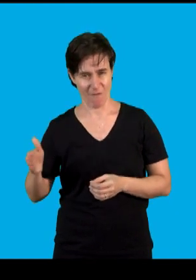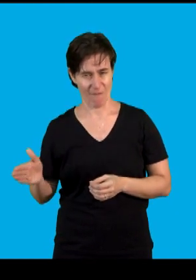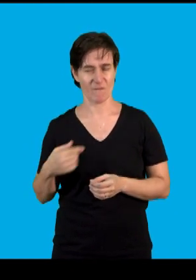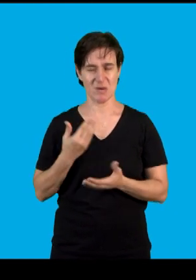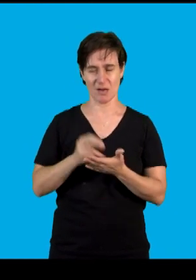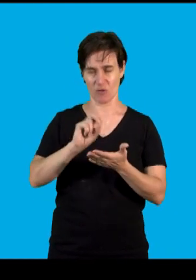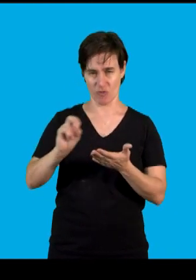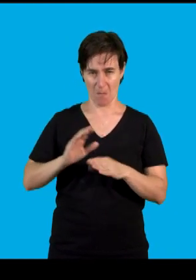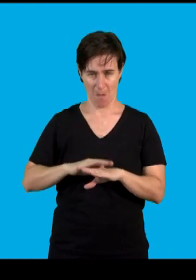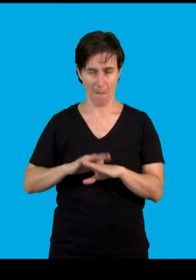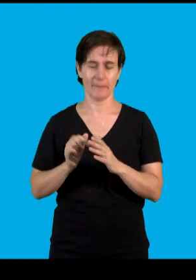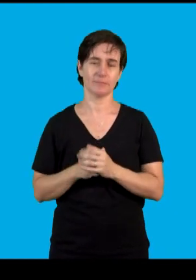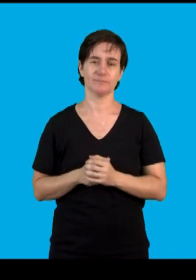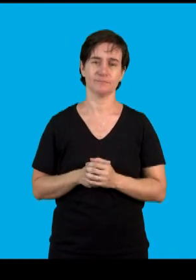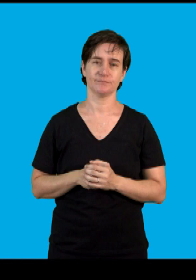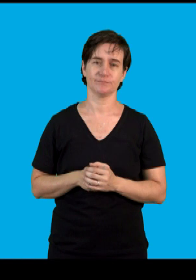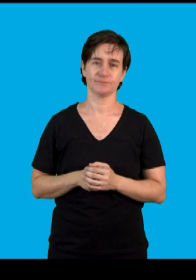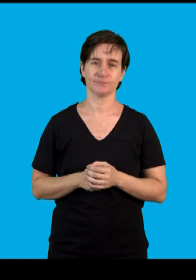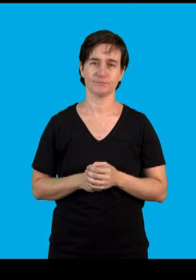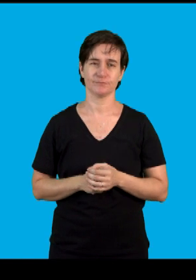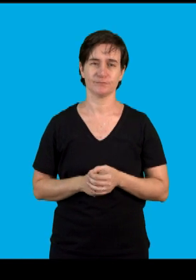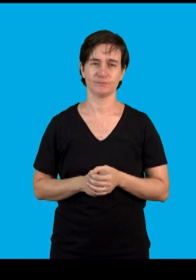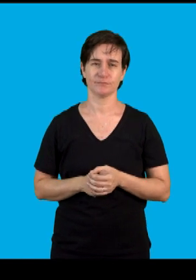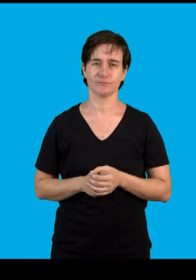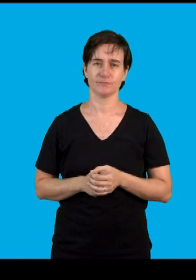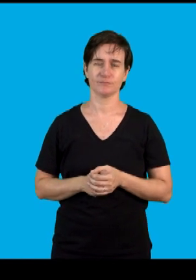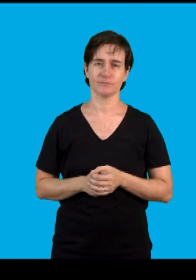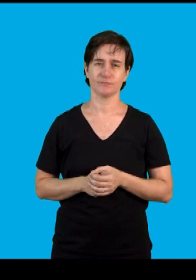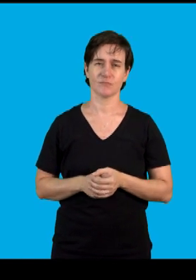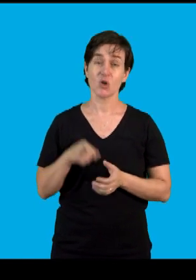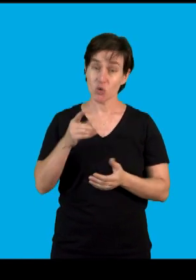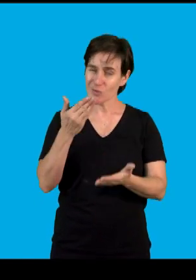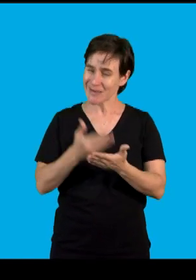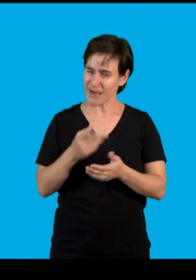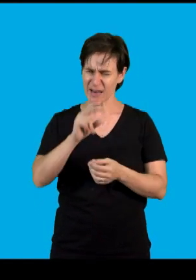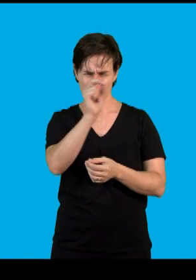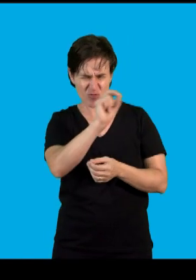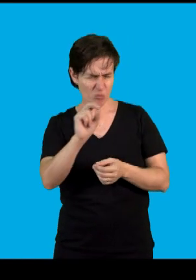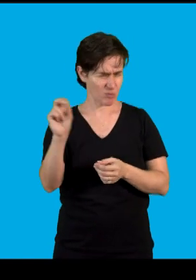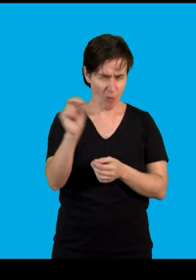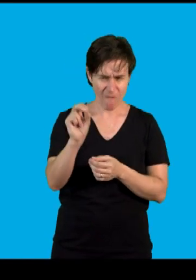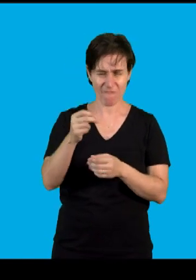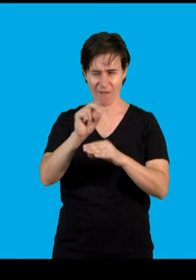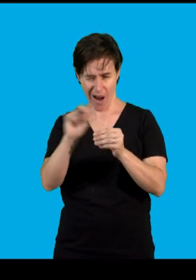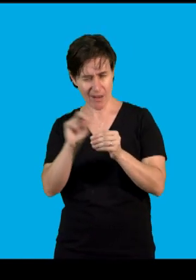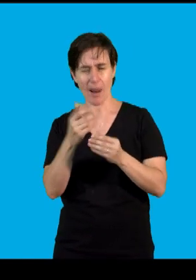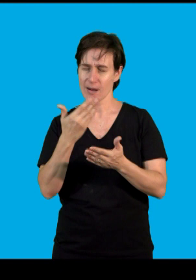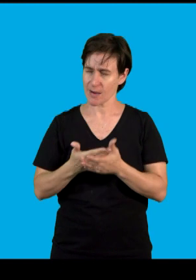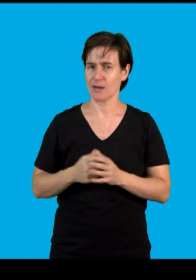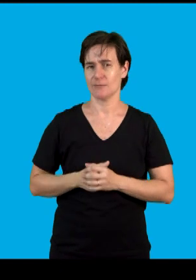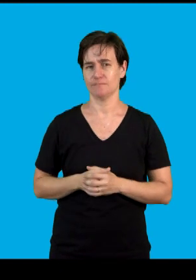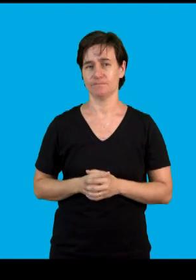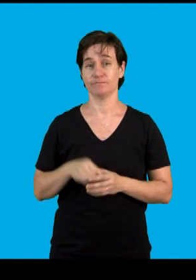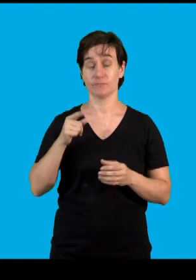question. Can you see that you scribble and take notes quite a lot? Now, the number